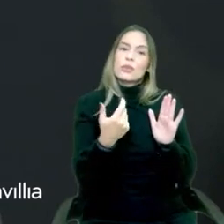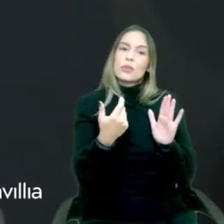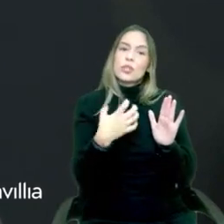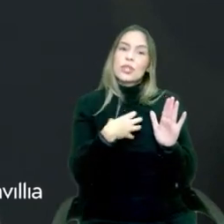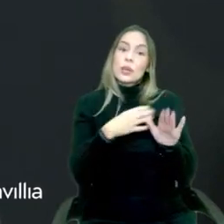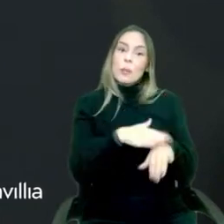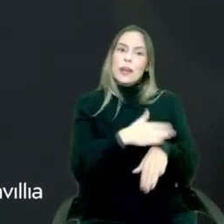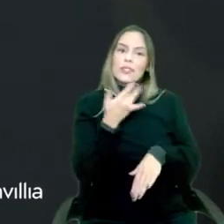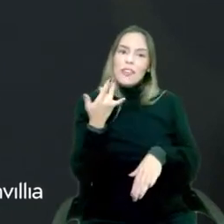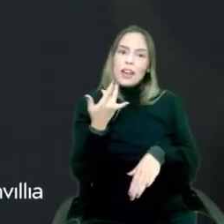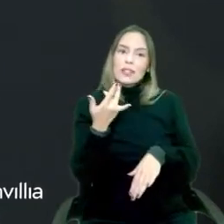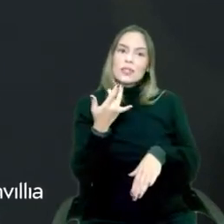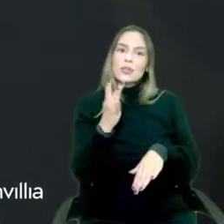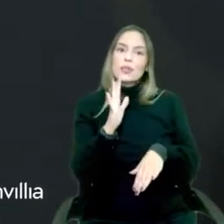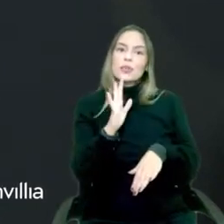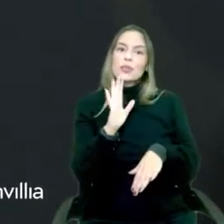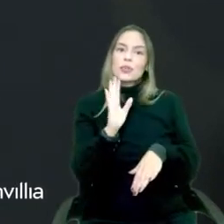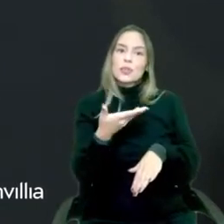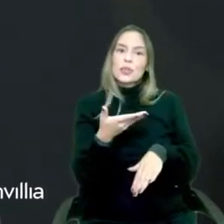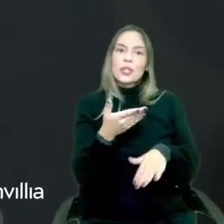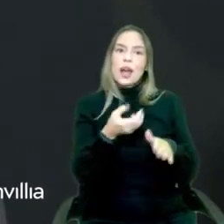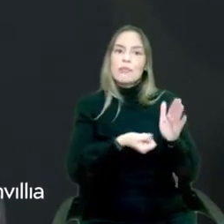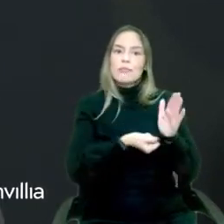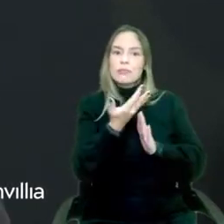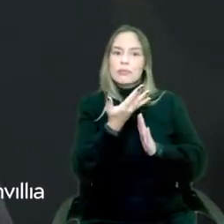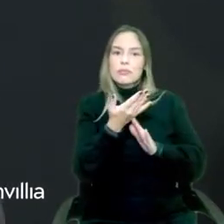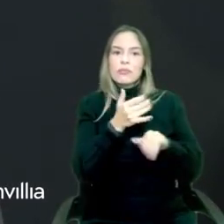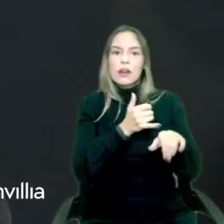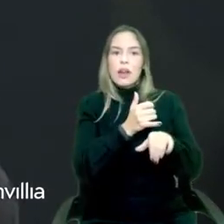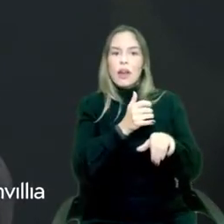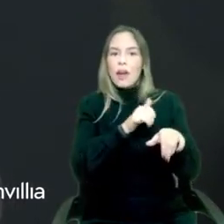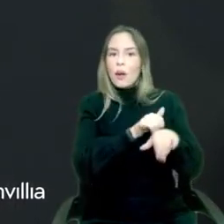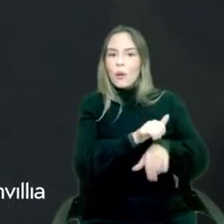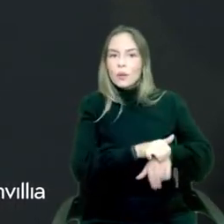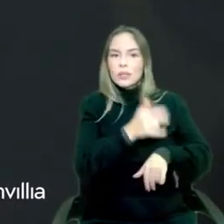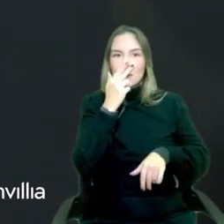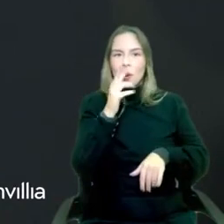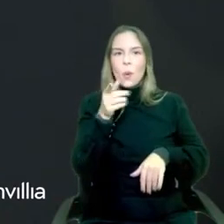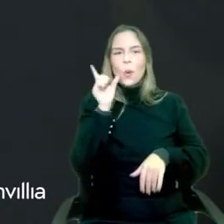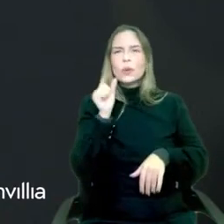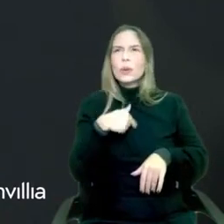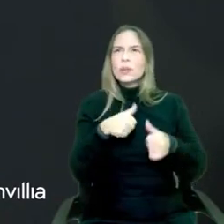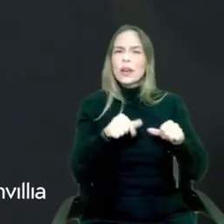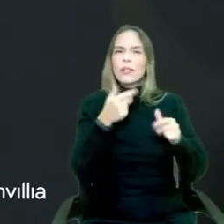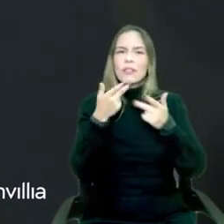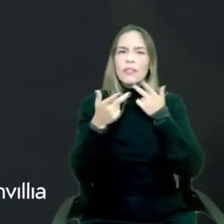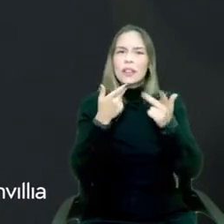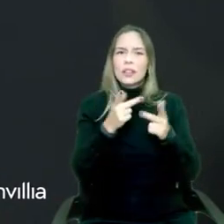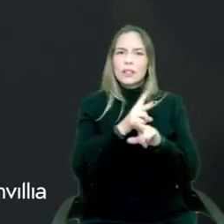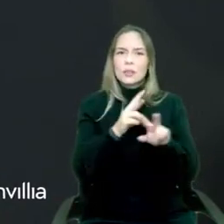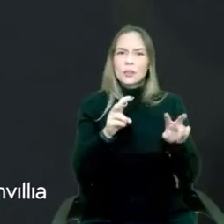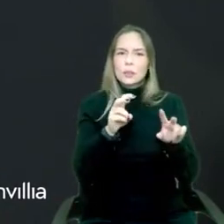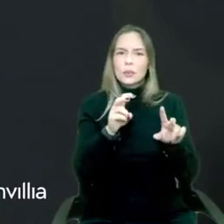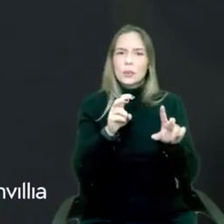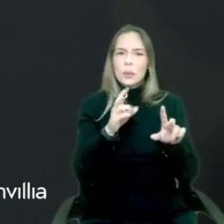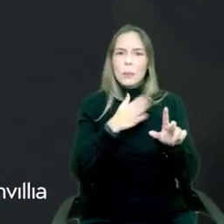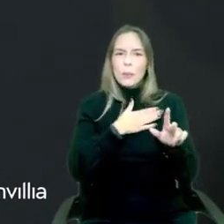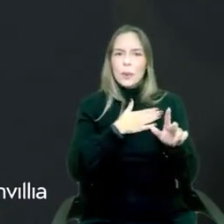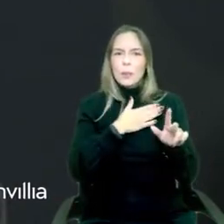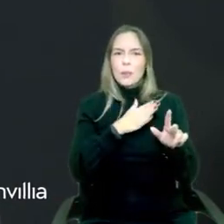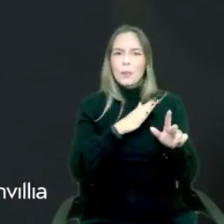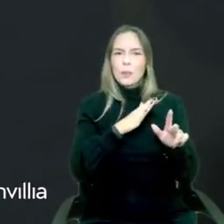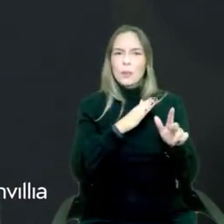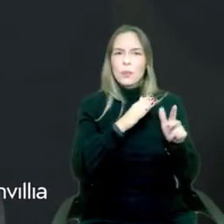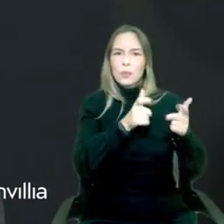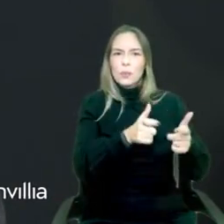and you know, there was a big announcement yesterday from OpenAI, you know, what yes. those things, how they might behave. I